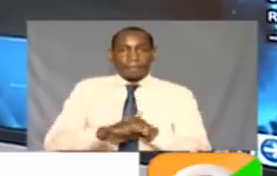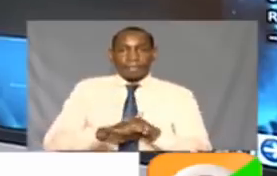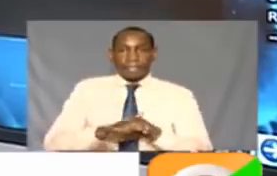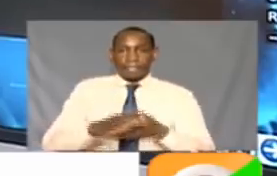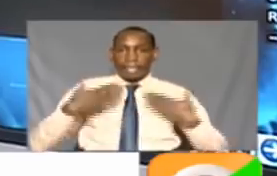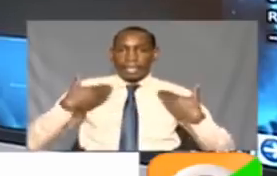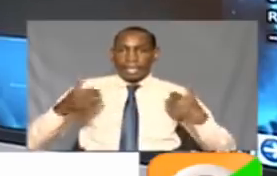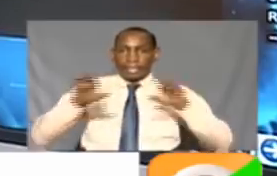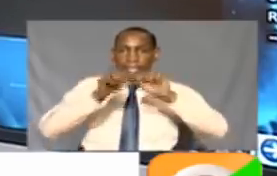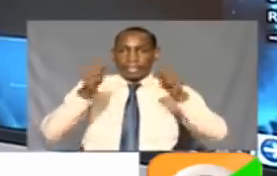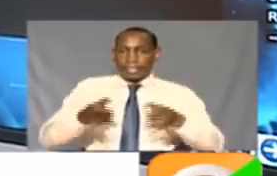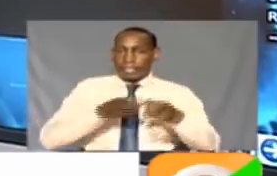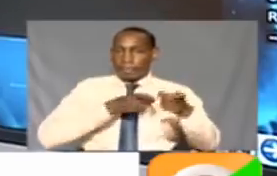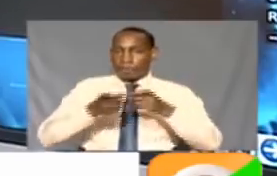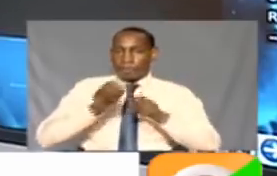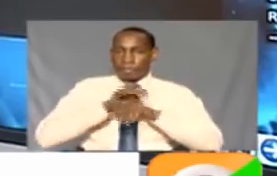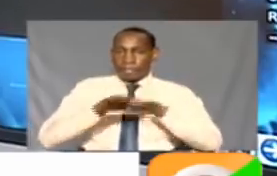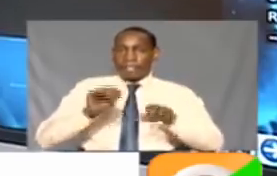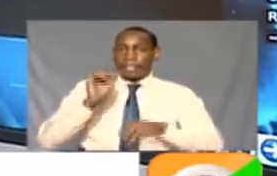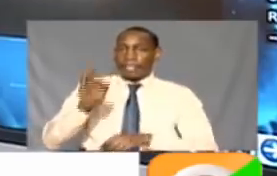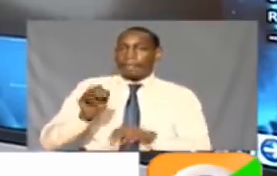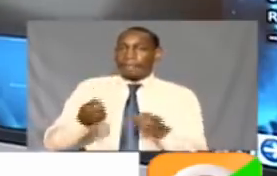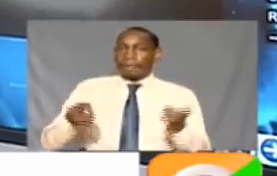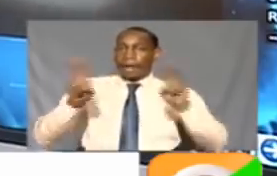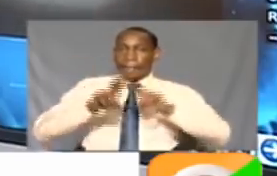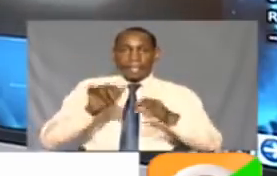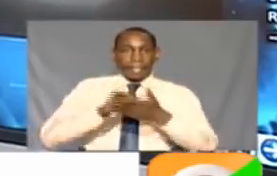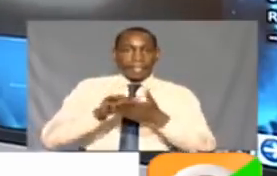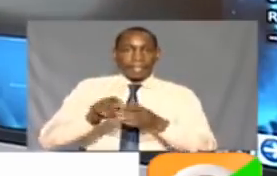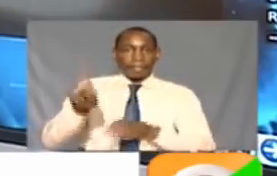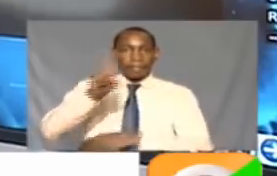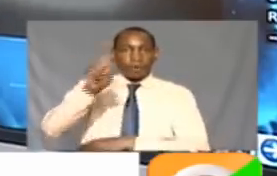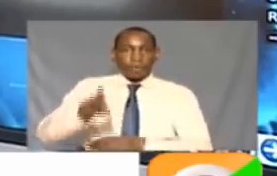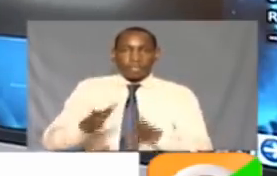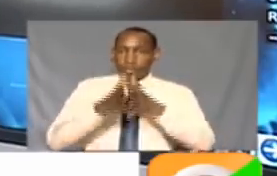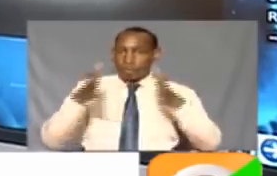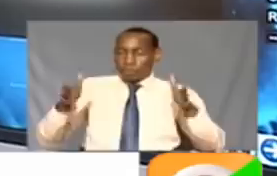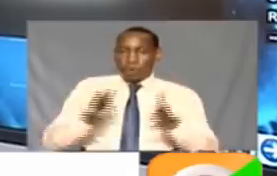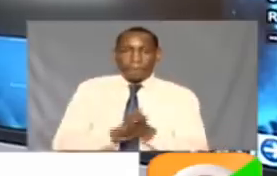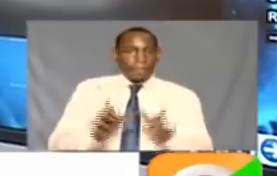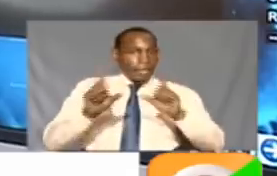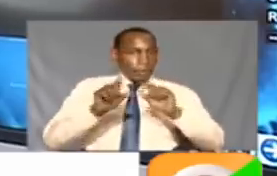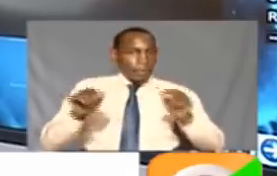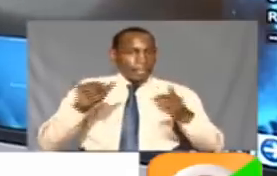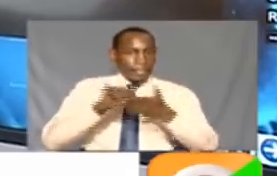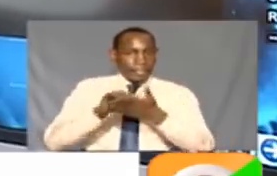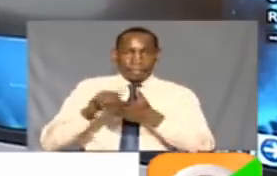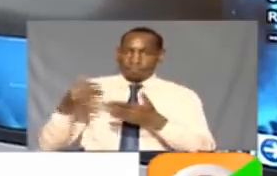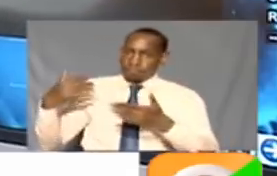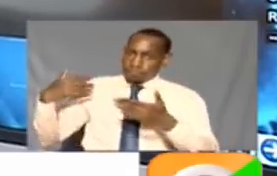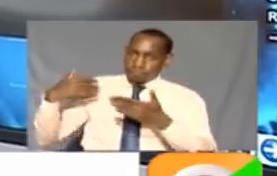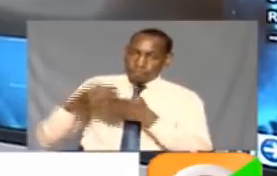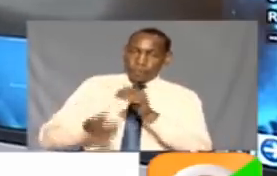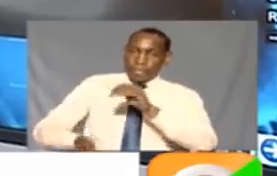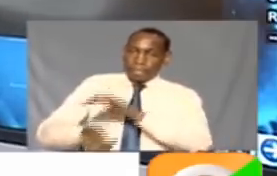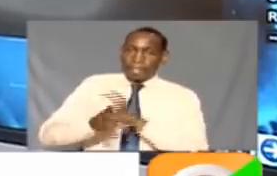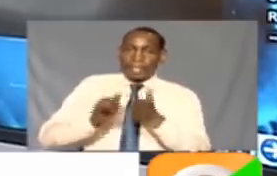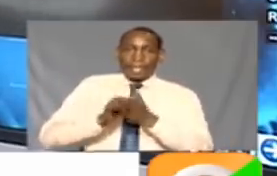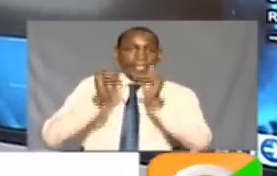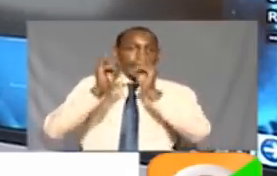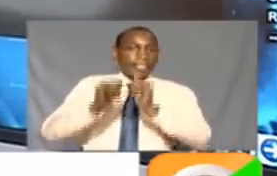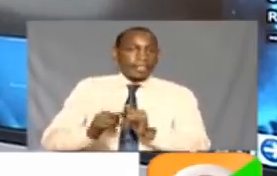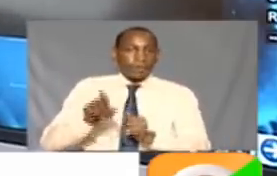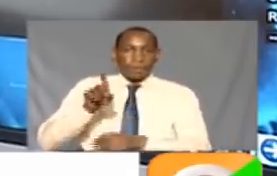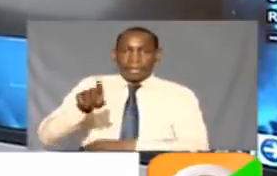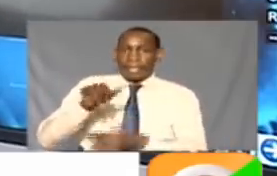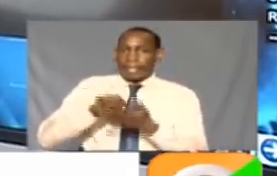to handle this outbreak should it occur here. That is the big question. And like we're saying, and I've said throughout this explainer, it's a new virus